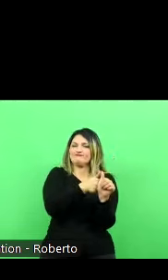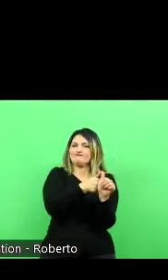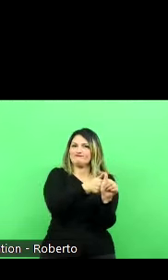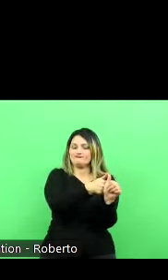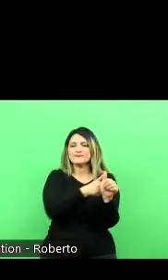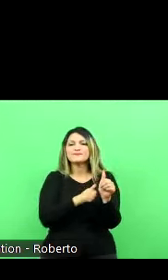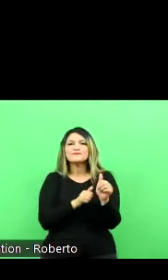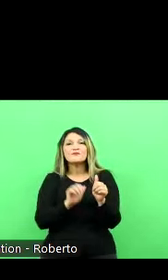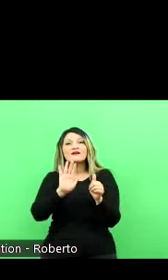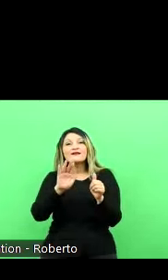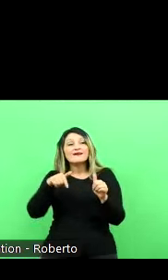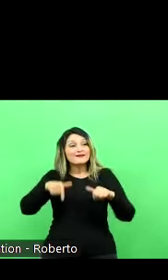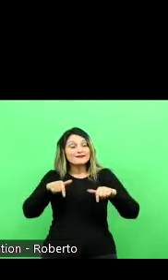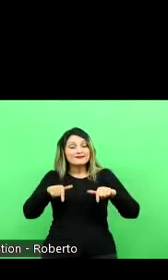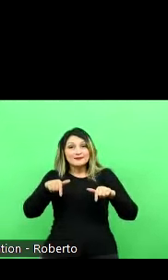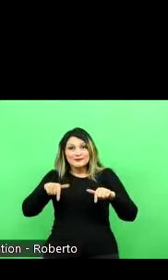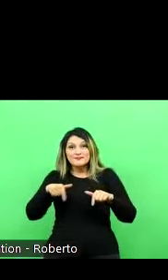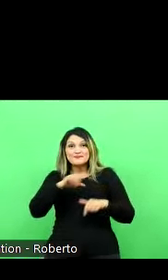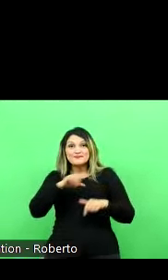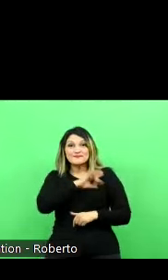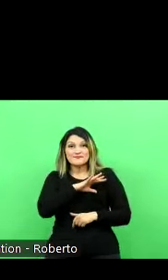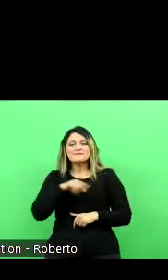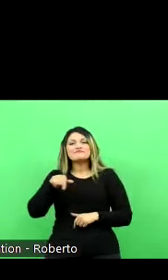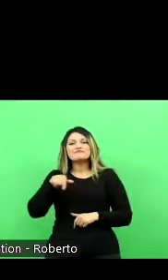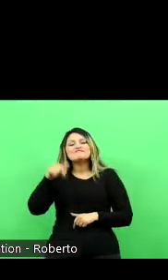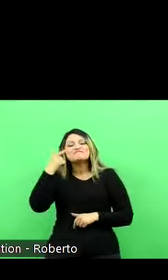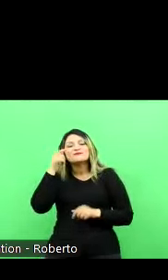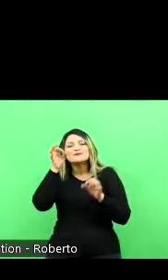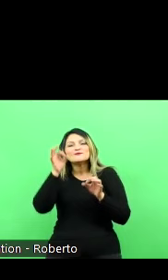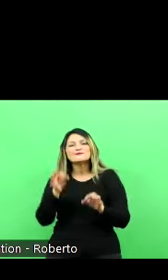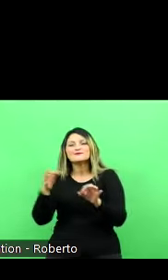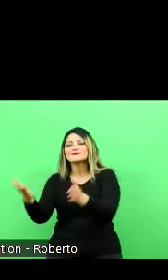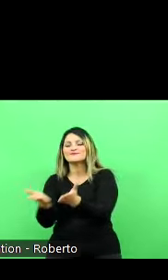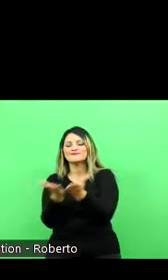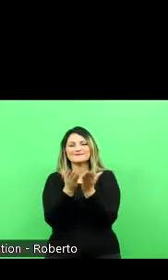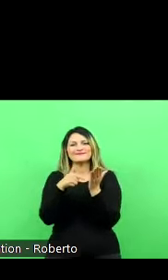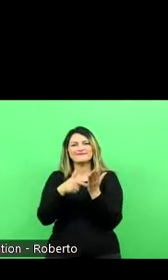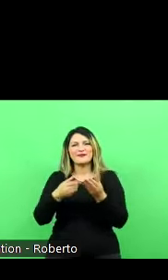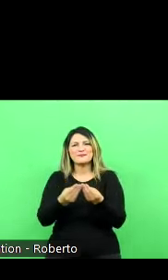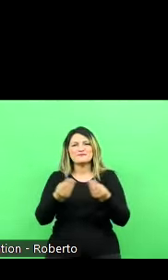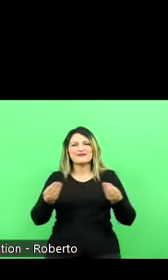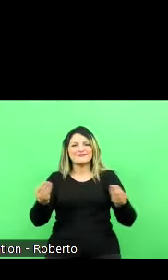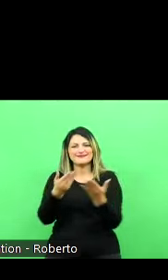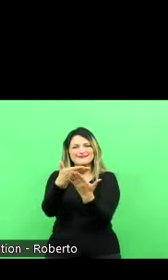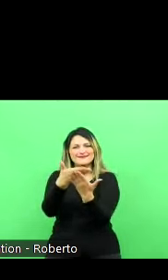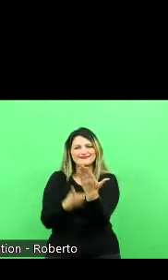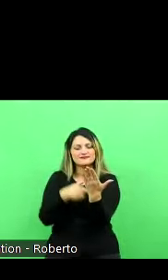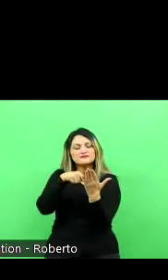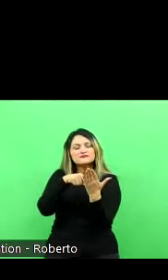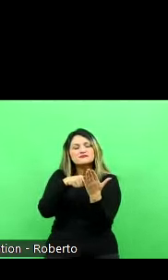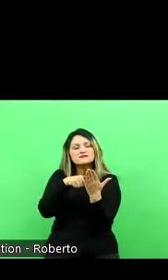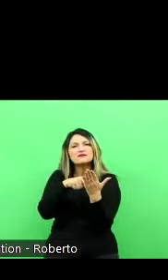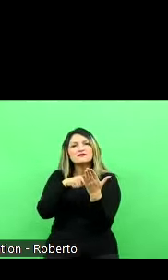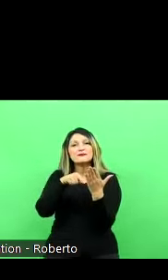were at quite a low level. However, since its implementation, we have been able to strengthen our